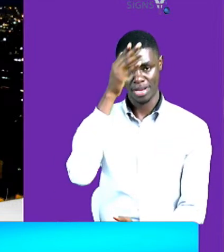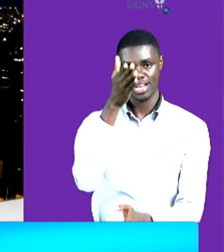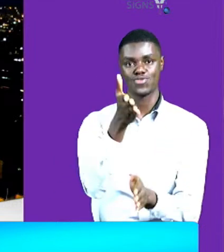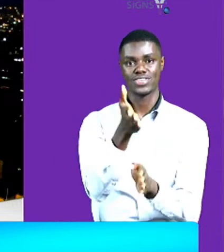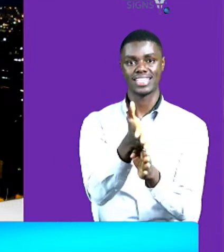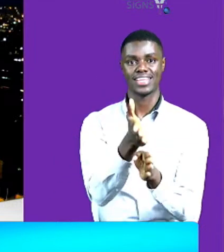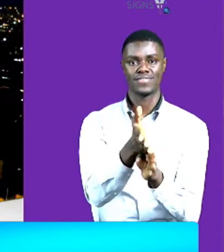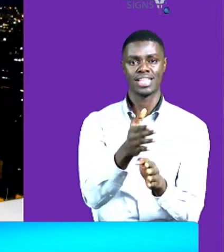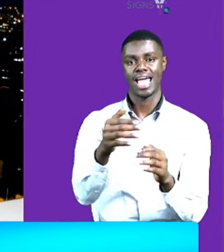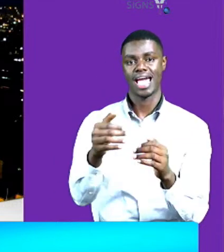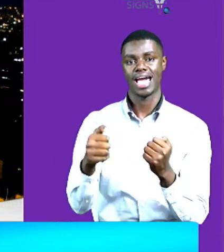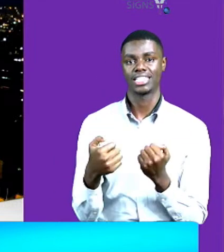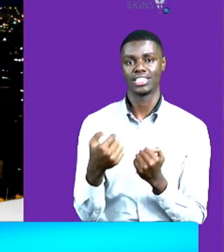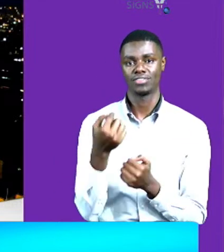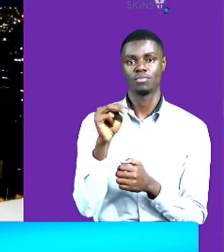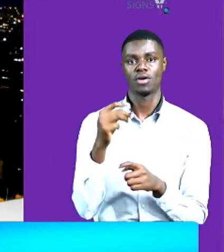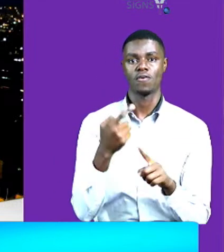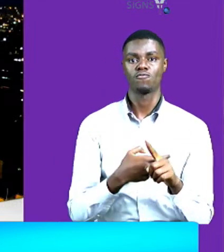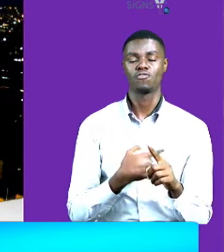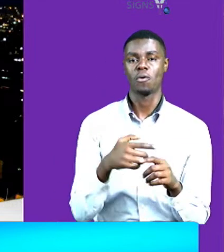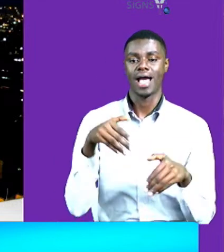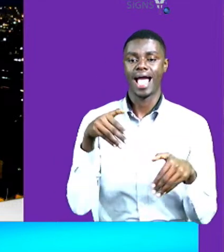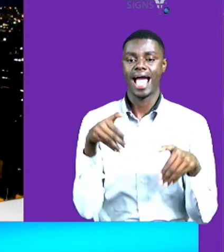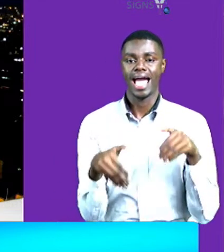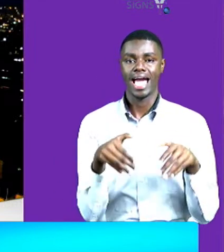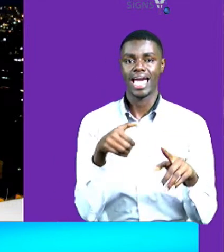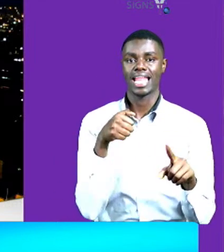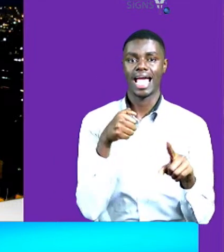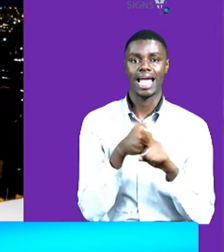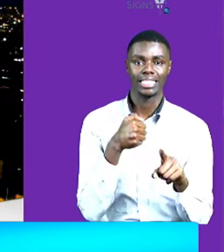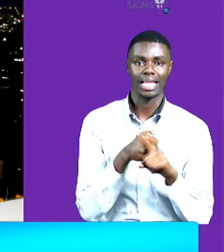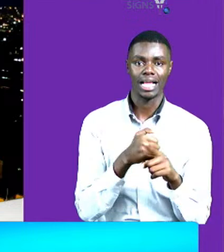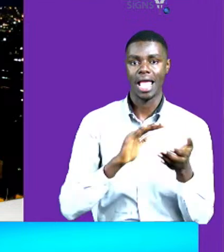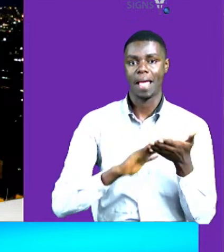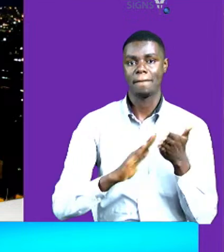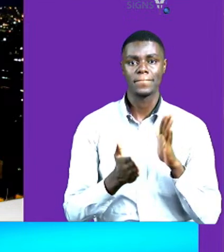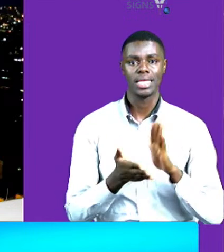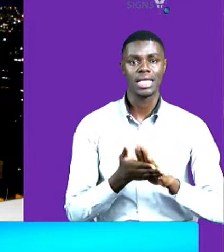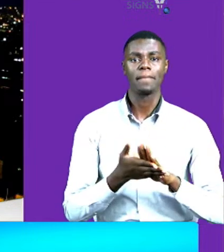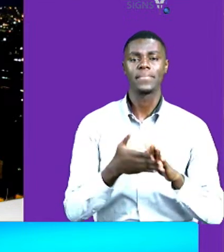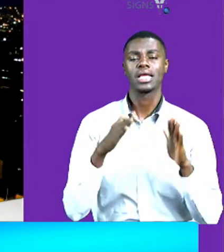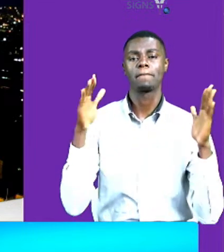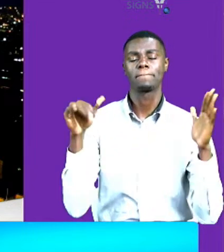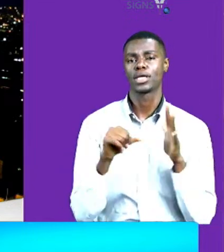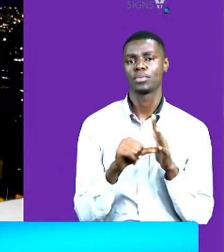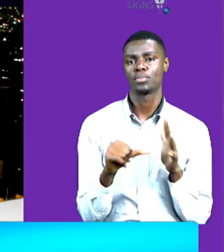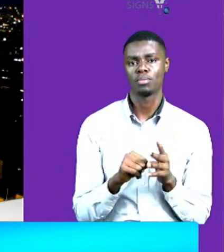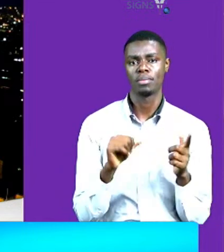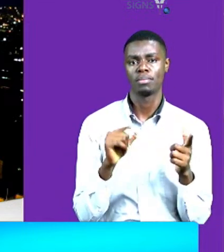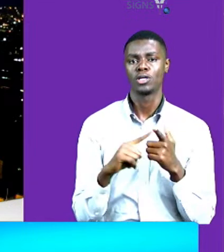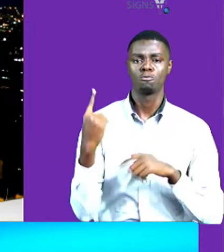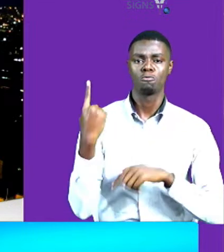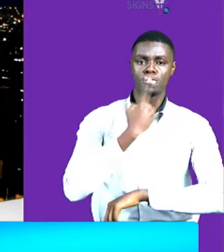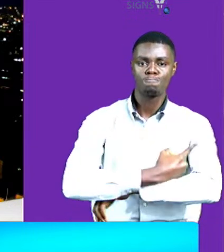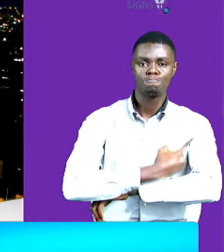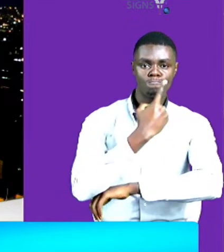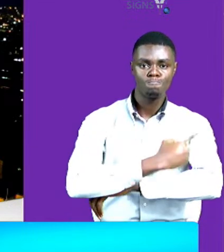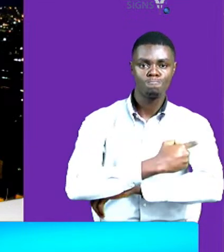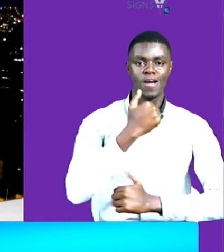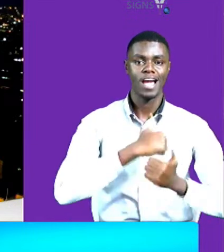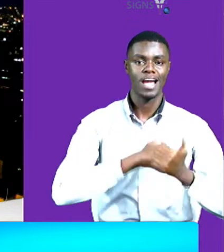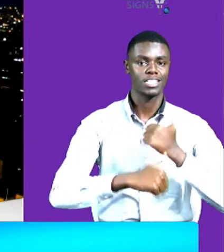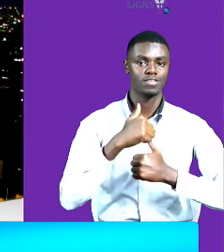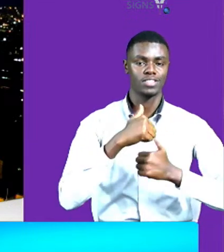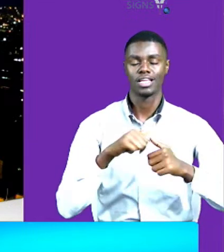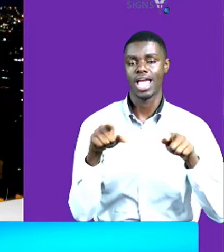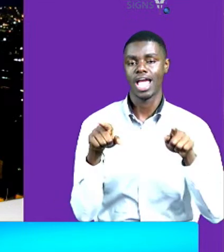intervene and save them from hyena attacks that are becoming a major impediment to their day-to-day lives.